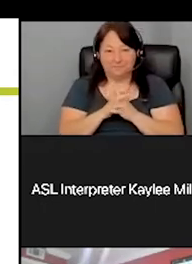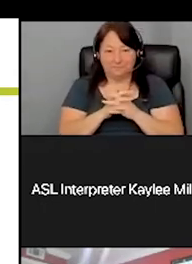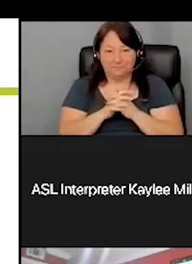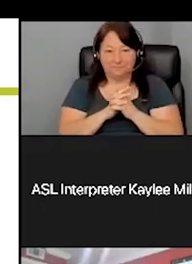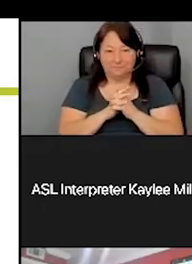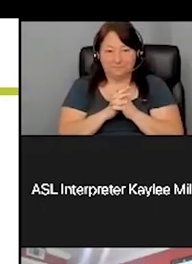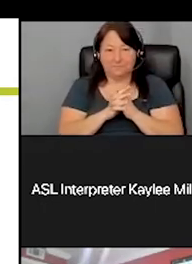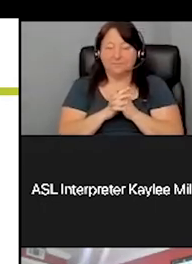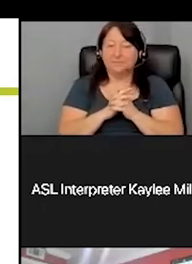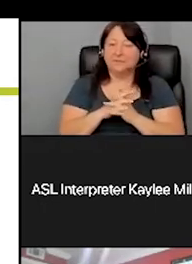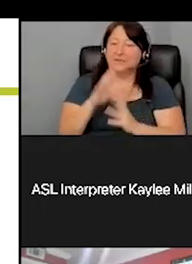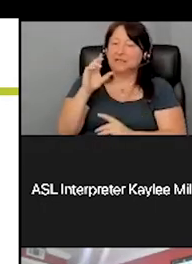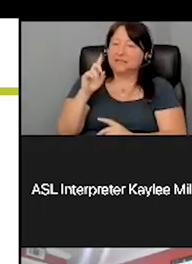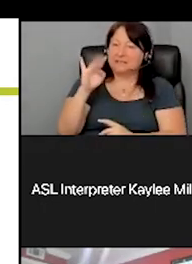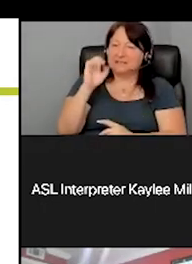Daniel, you mentioned the AB